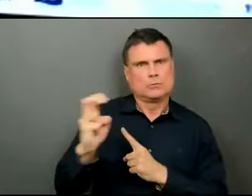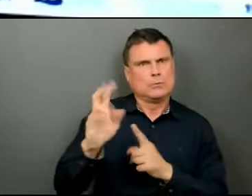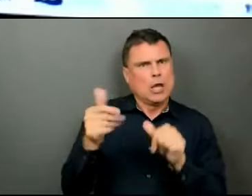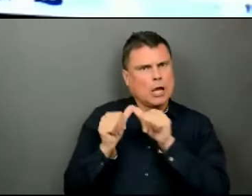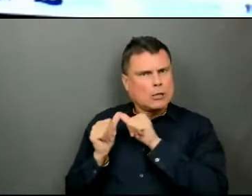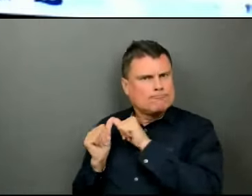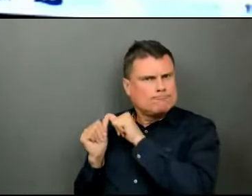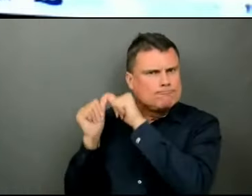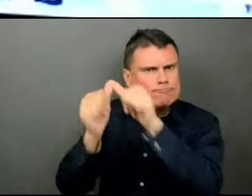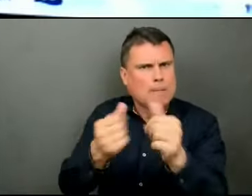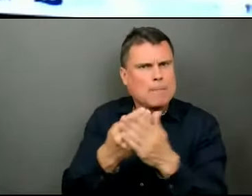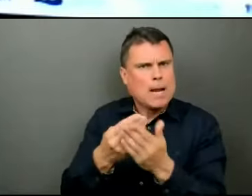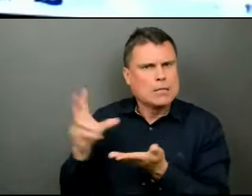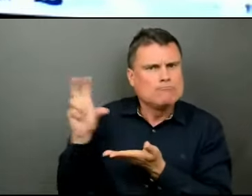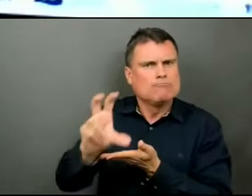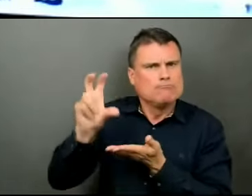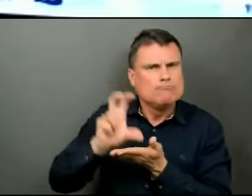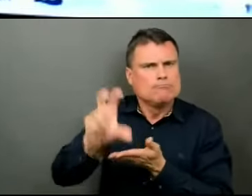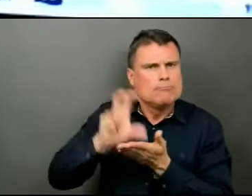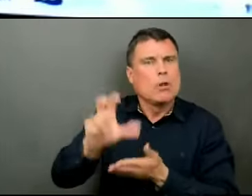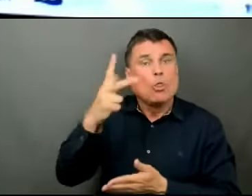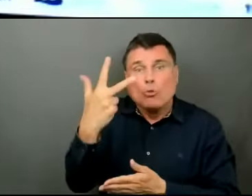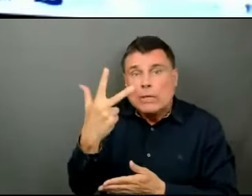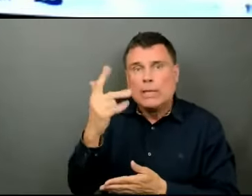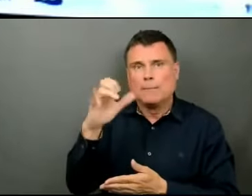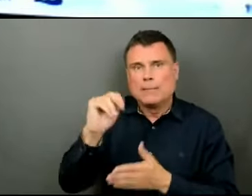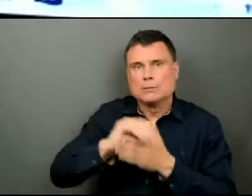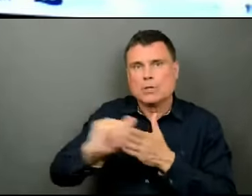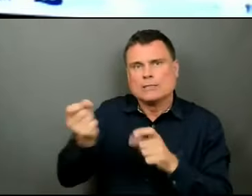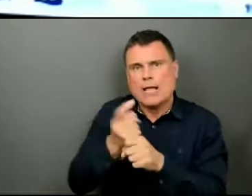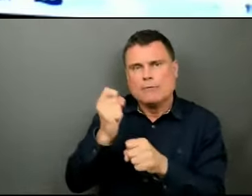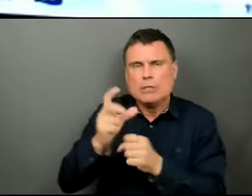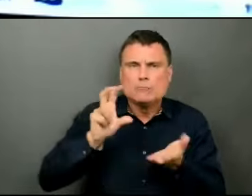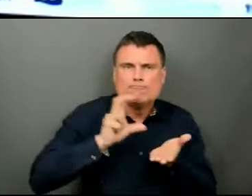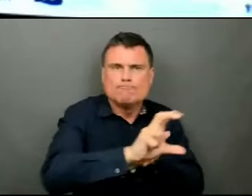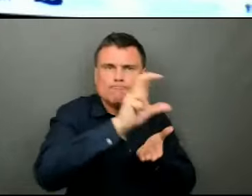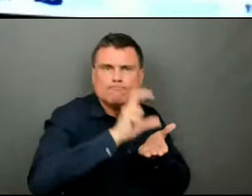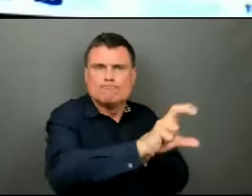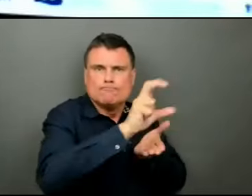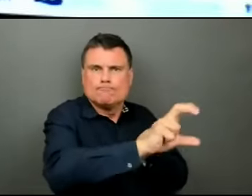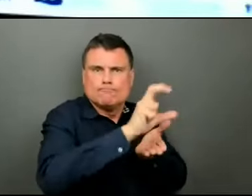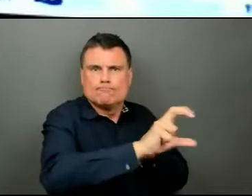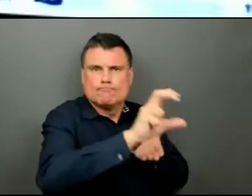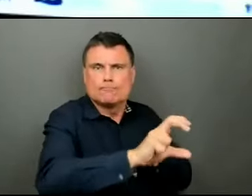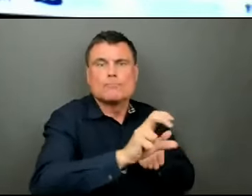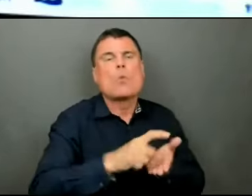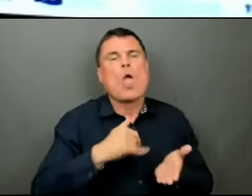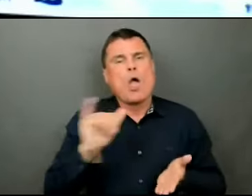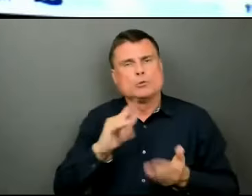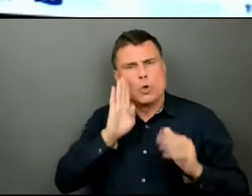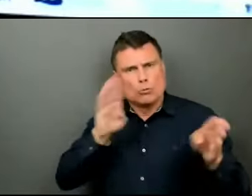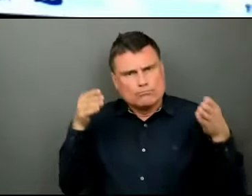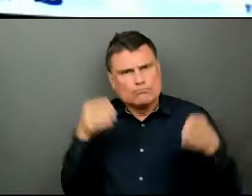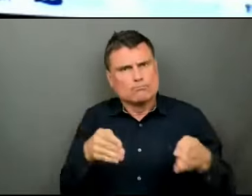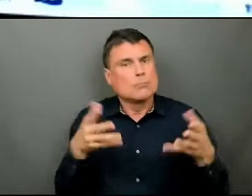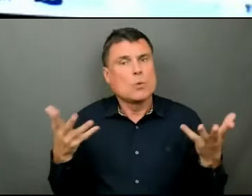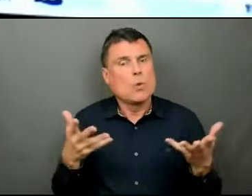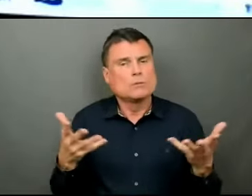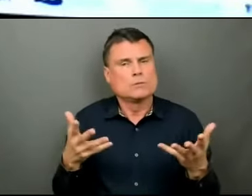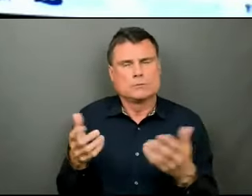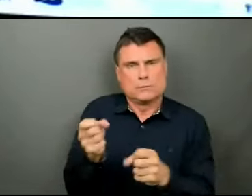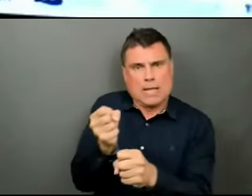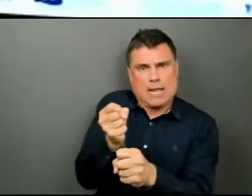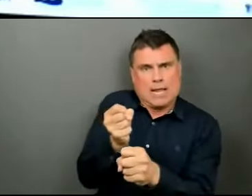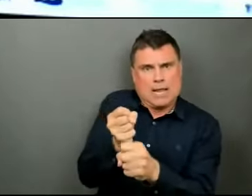billion annually. We're also focused on our first ever active transportation fund and our first electric bus